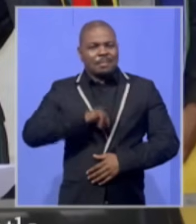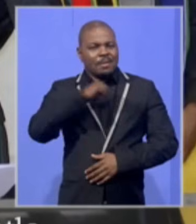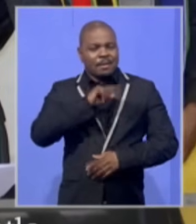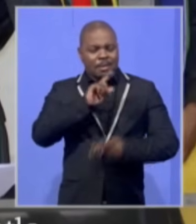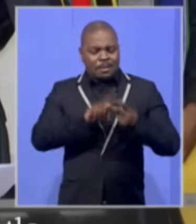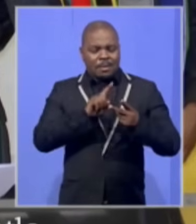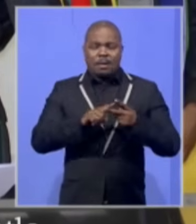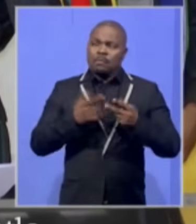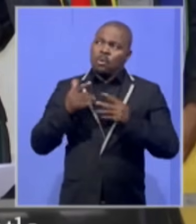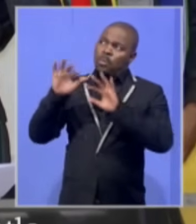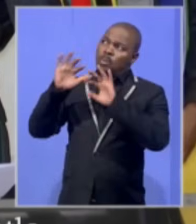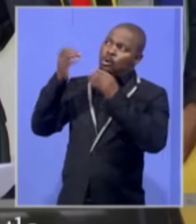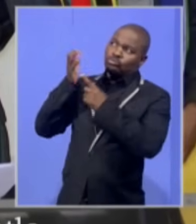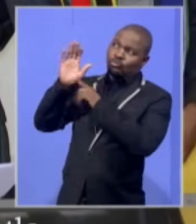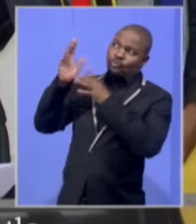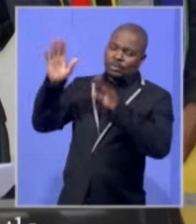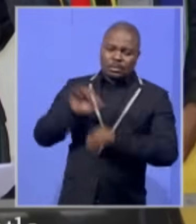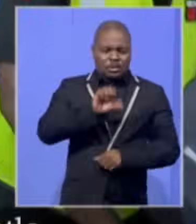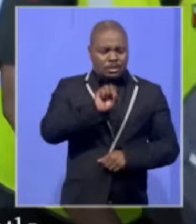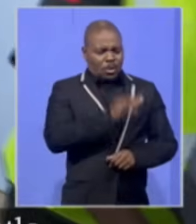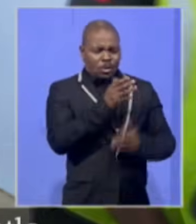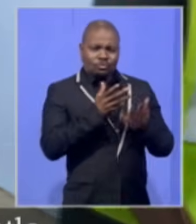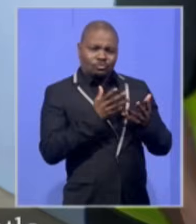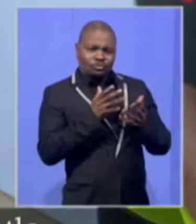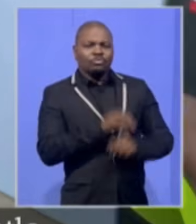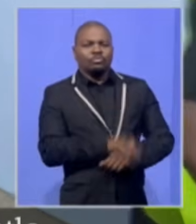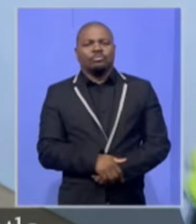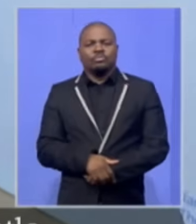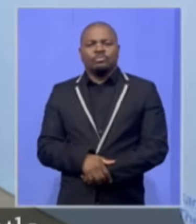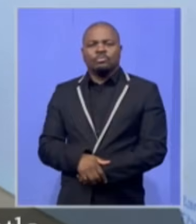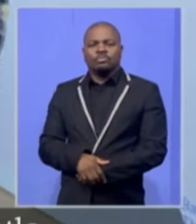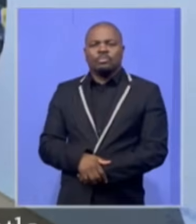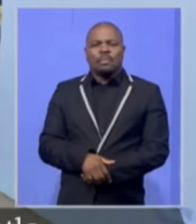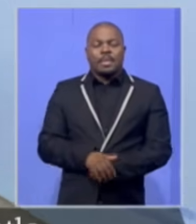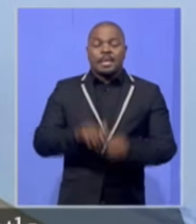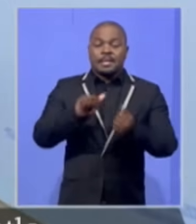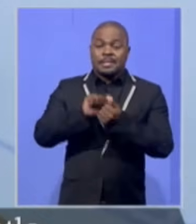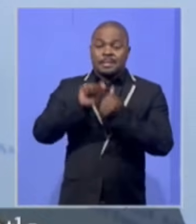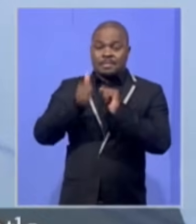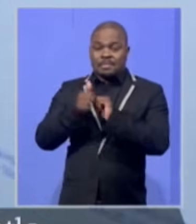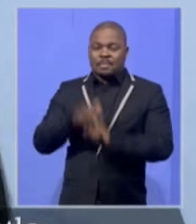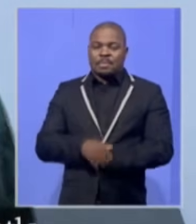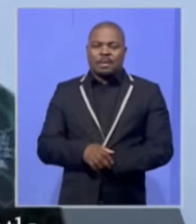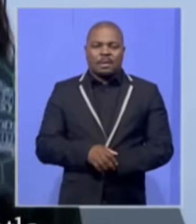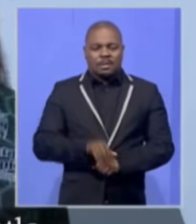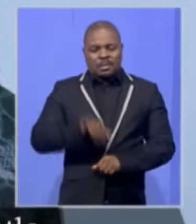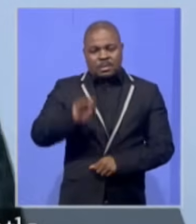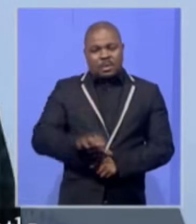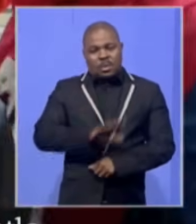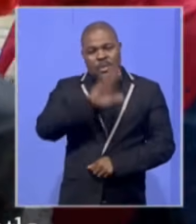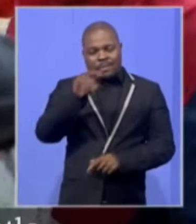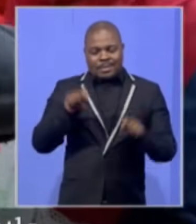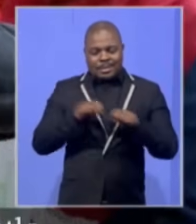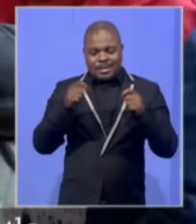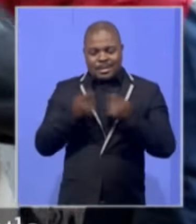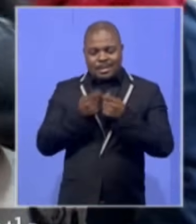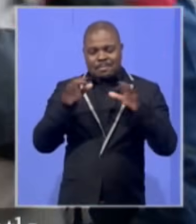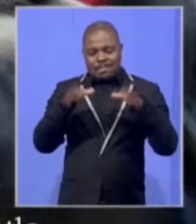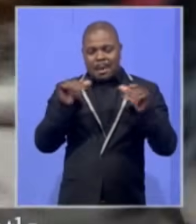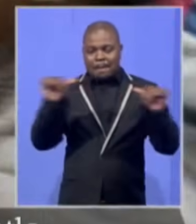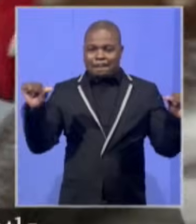world what South Africans are made of. Mo go tsa metshameko, setlhopha sa Aforika Borwa se boetse